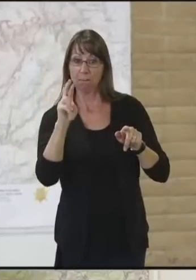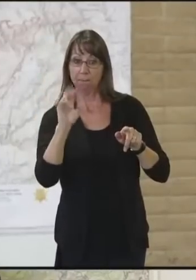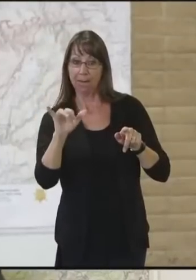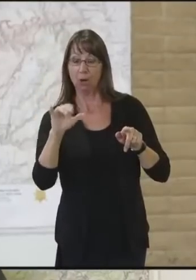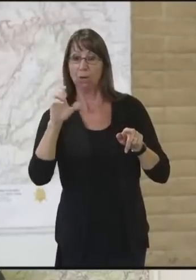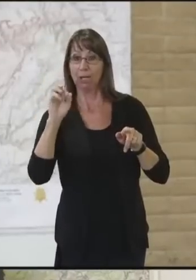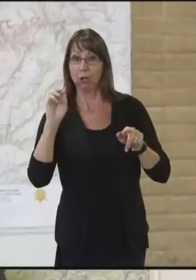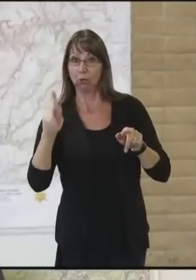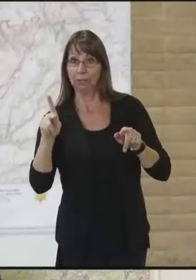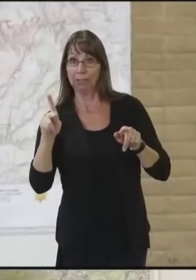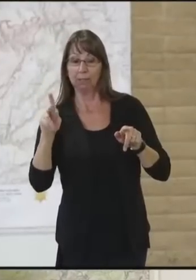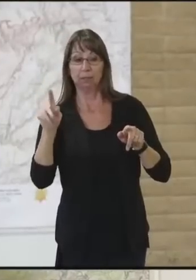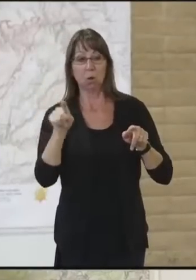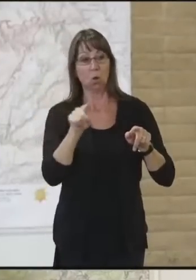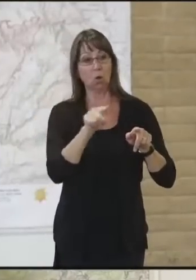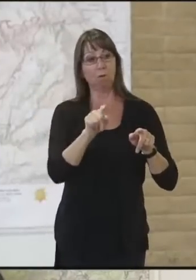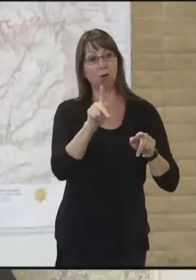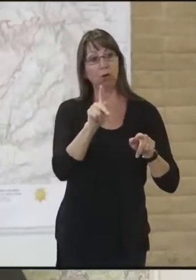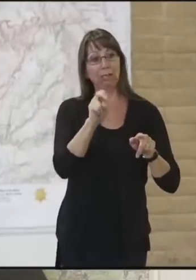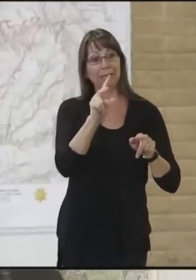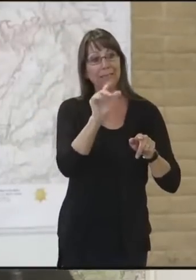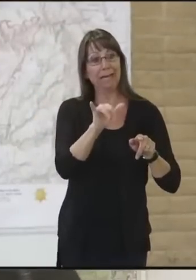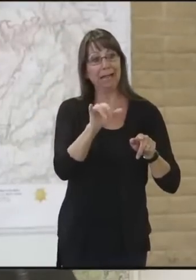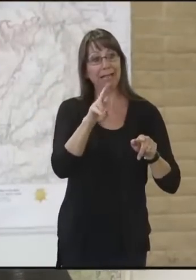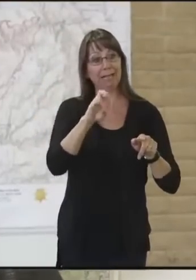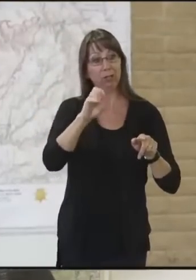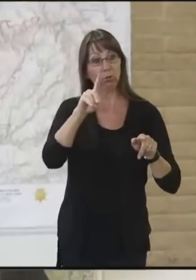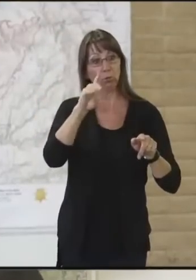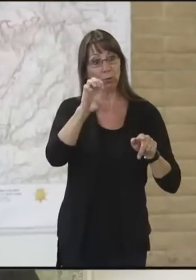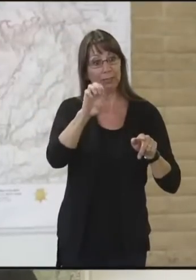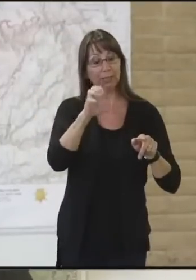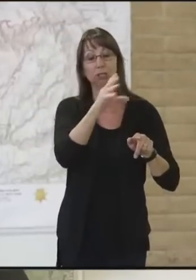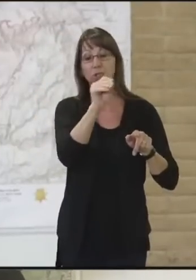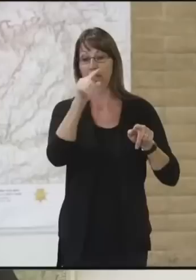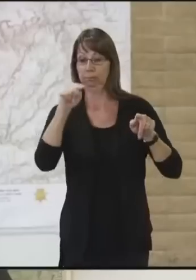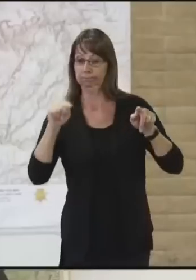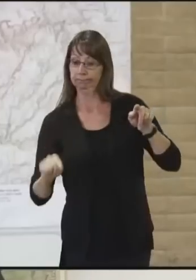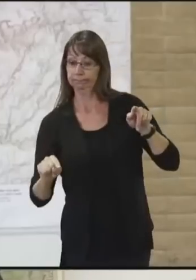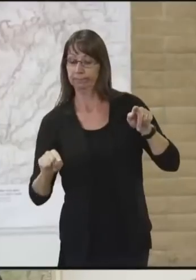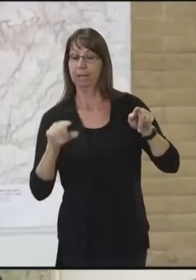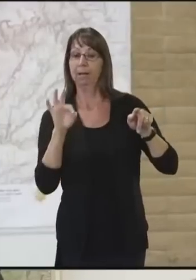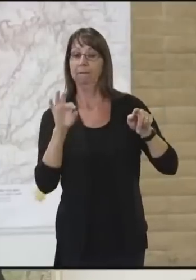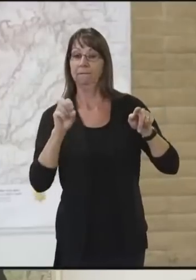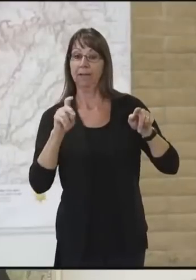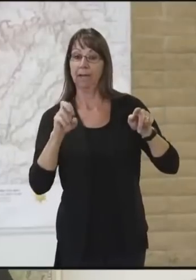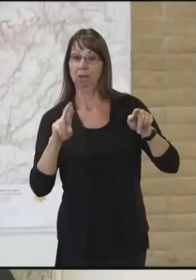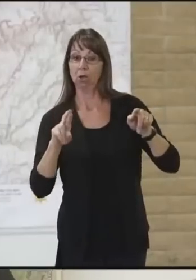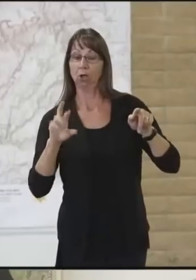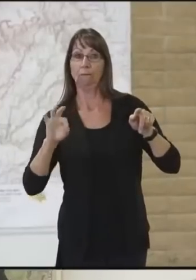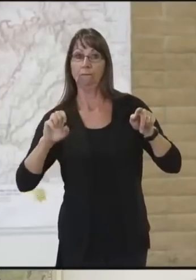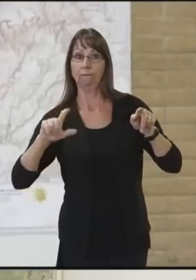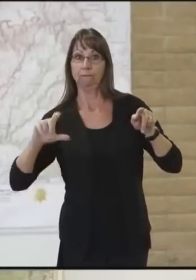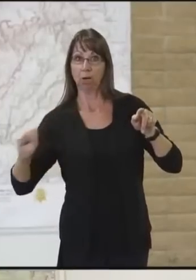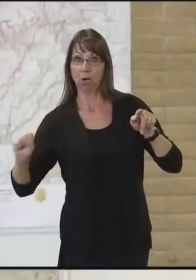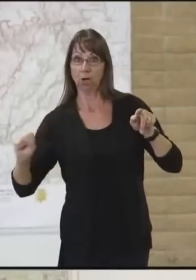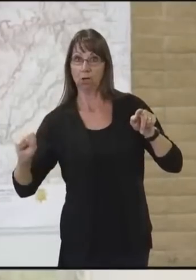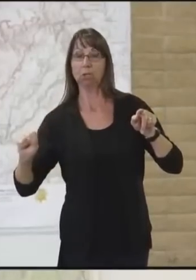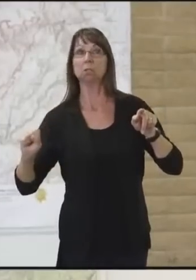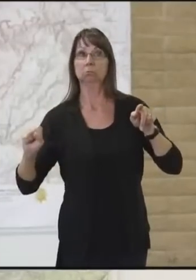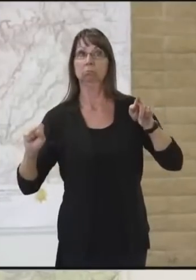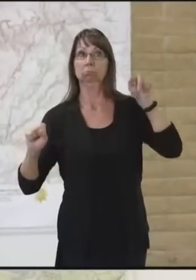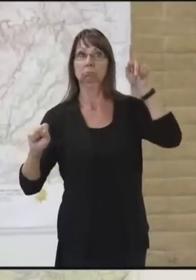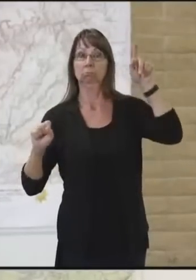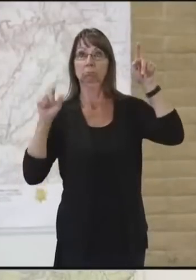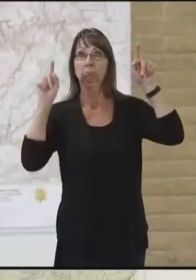Ridge community over here, and to Feather Falls community. And with that reference, I can kind of show you